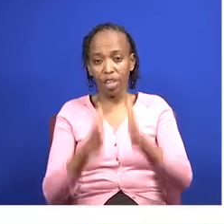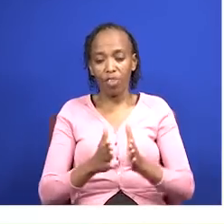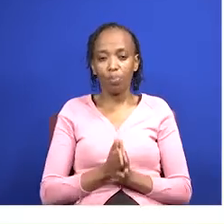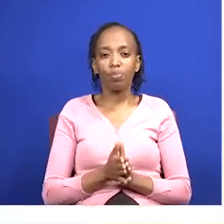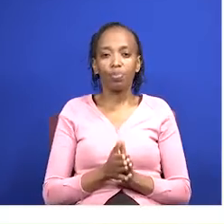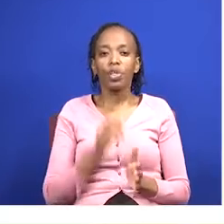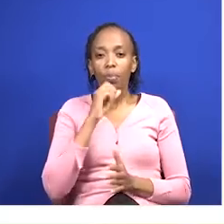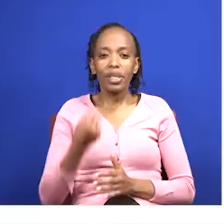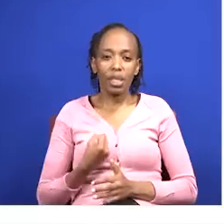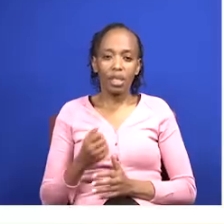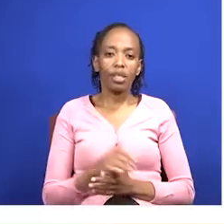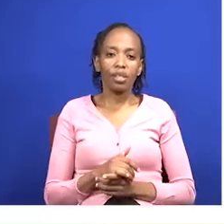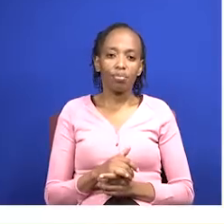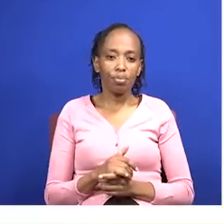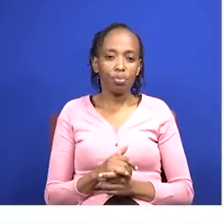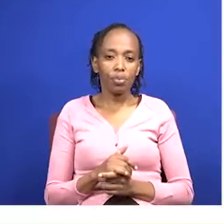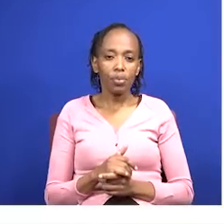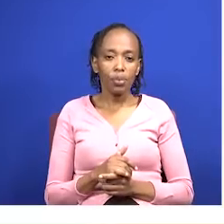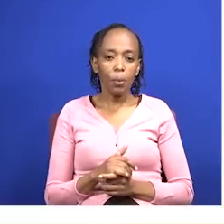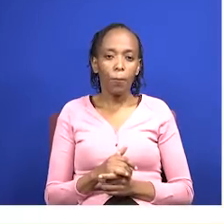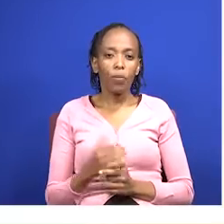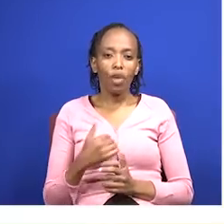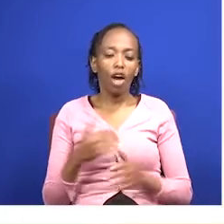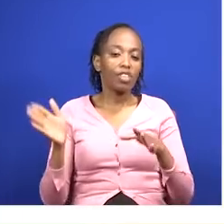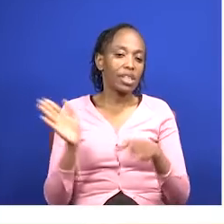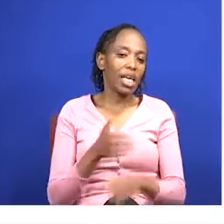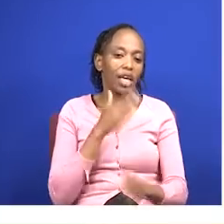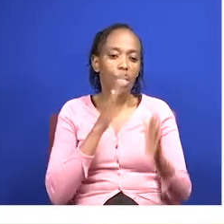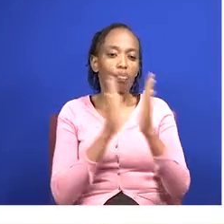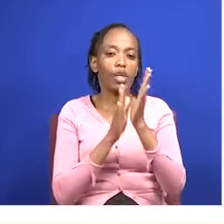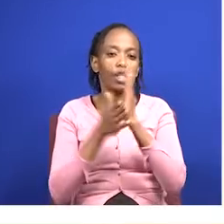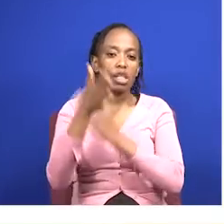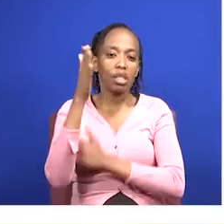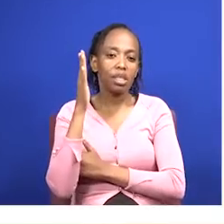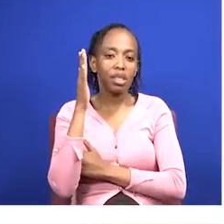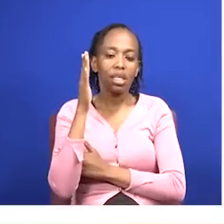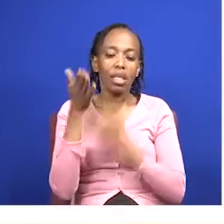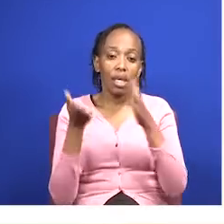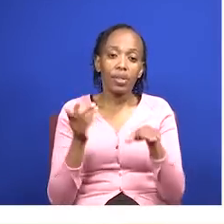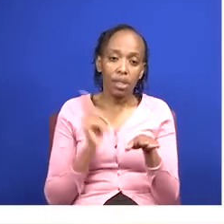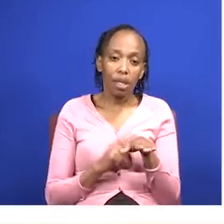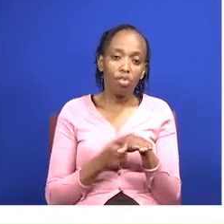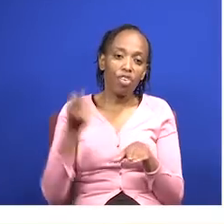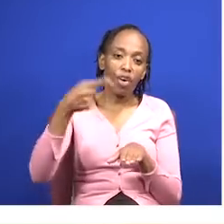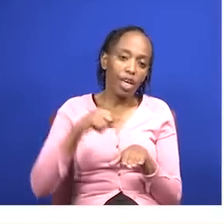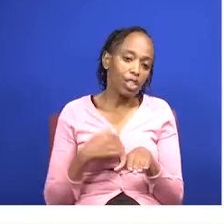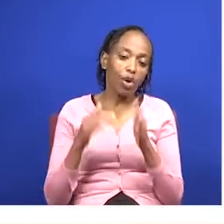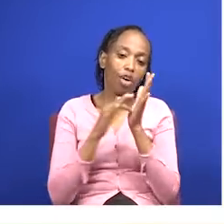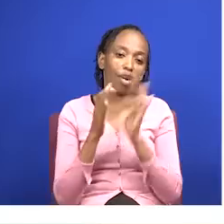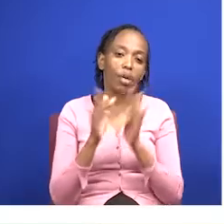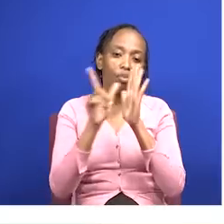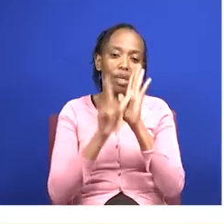Savior. Boys and girls, we've already sung and praised God, and now it is time for us to